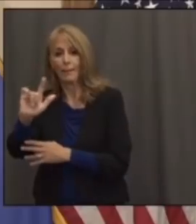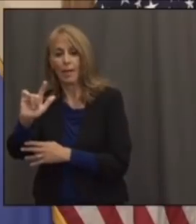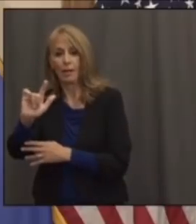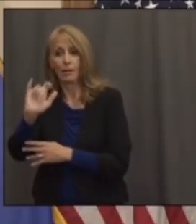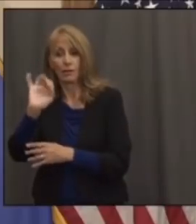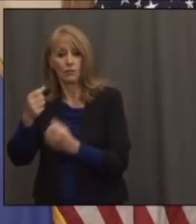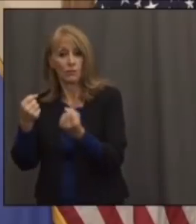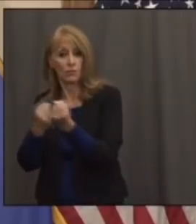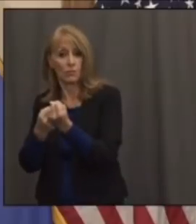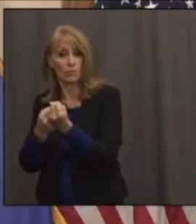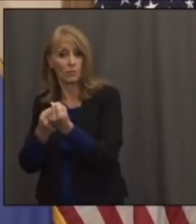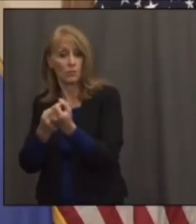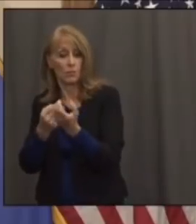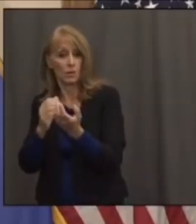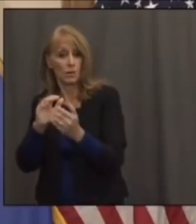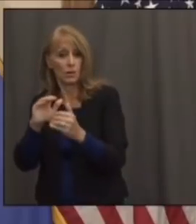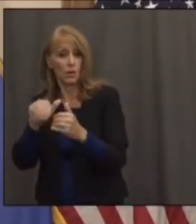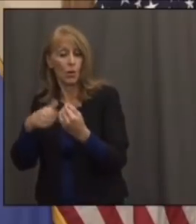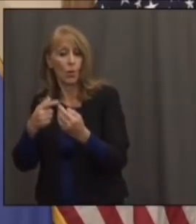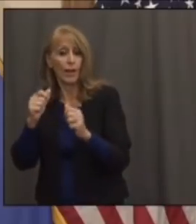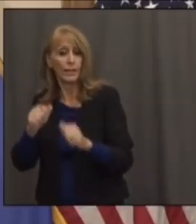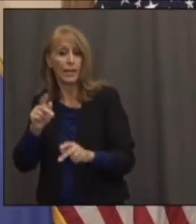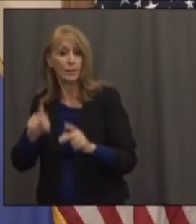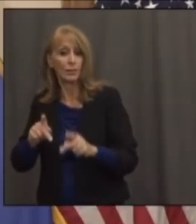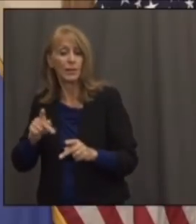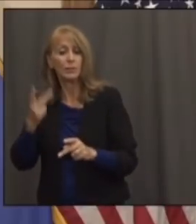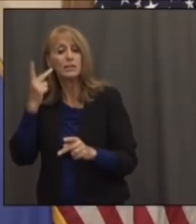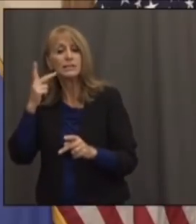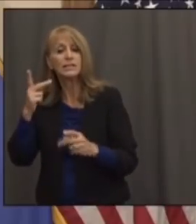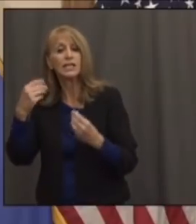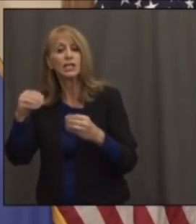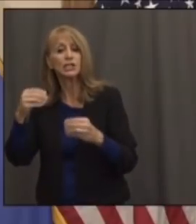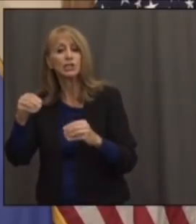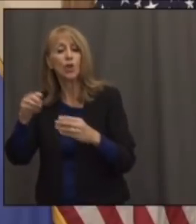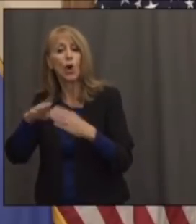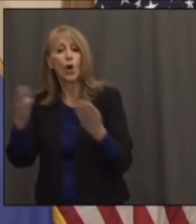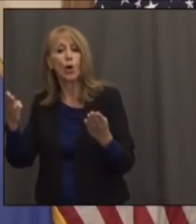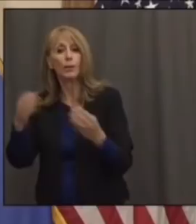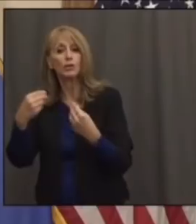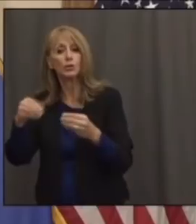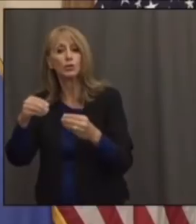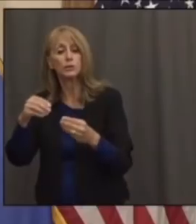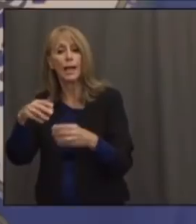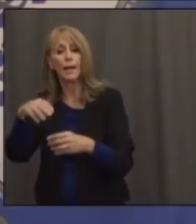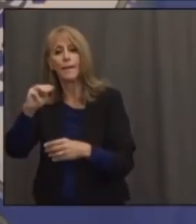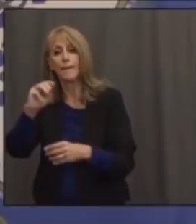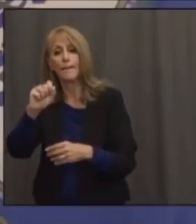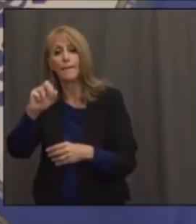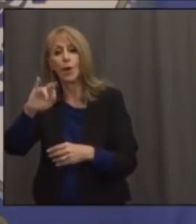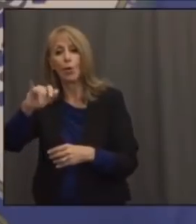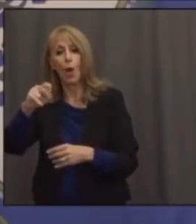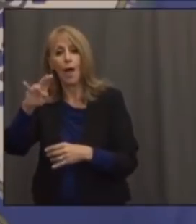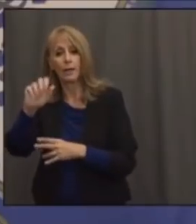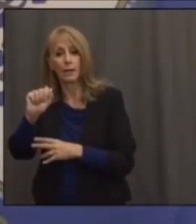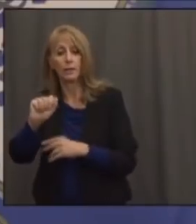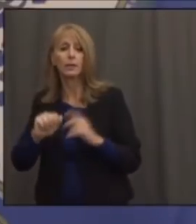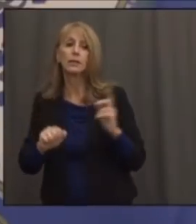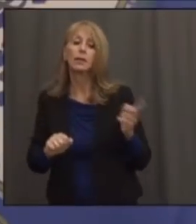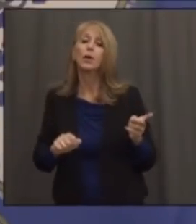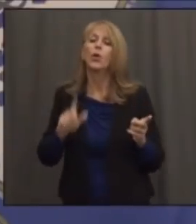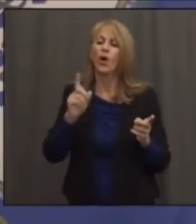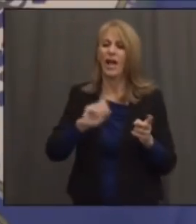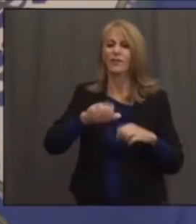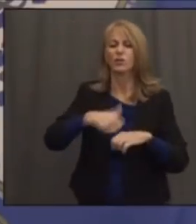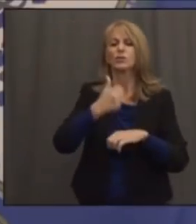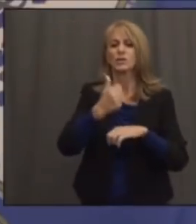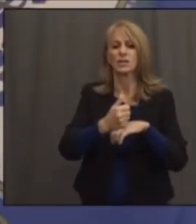this, how soon could residents see storefronts opening up? Well, we're going to have to put in place the regulatory